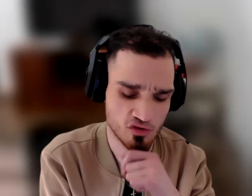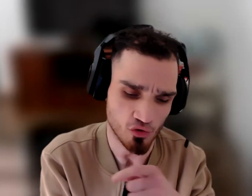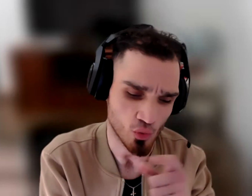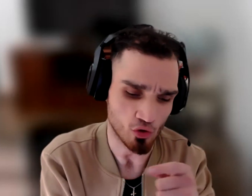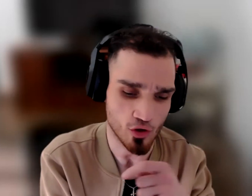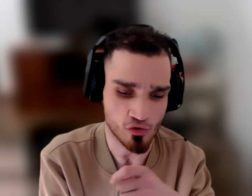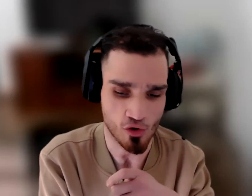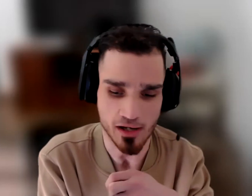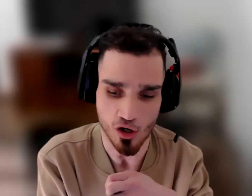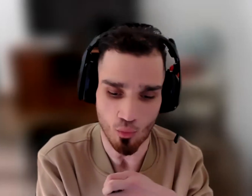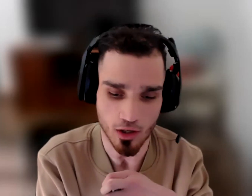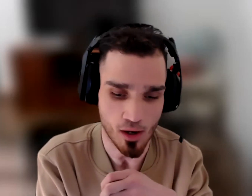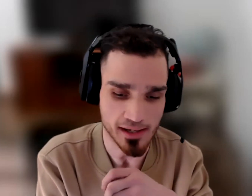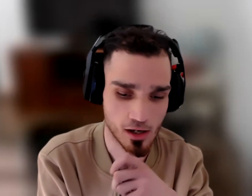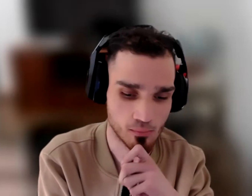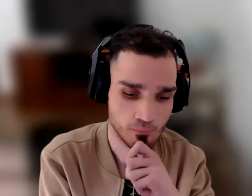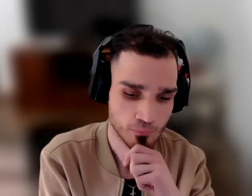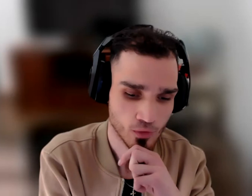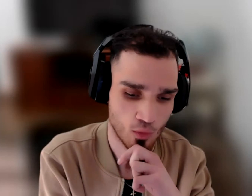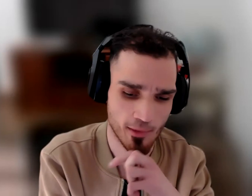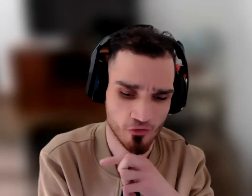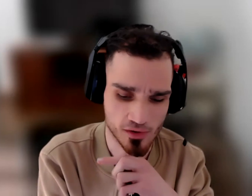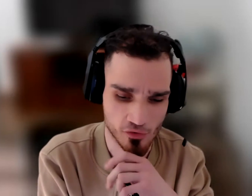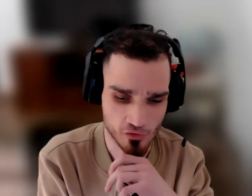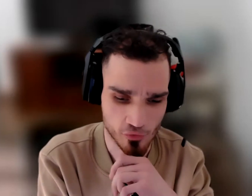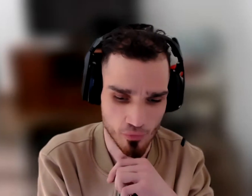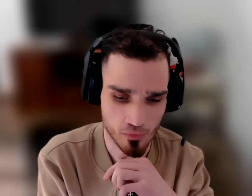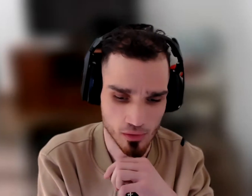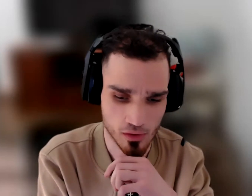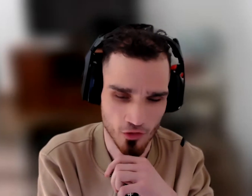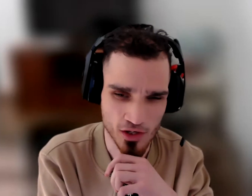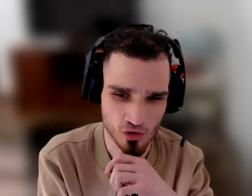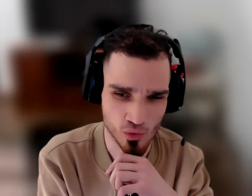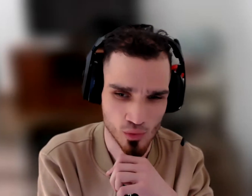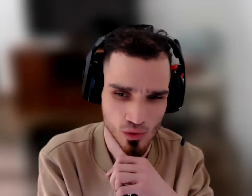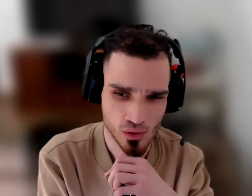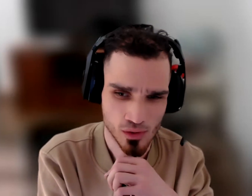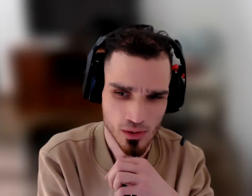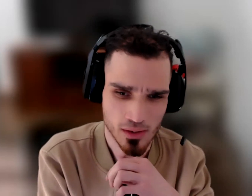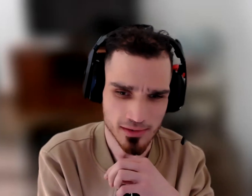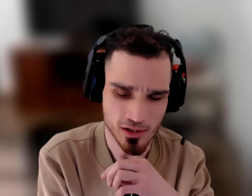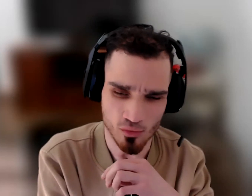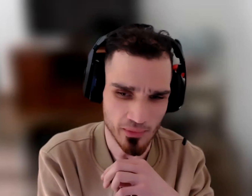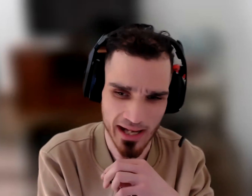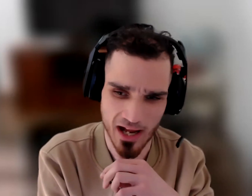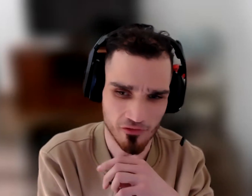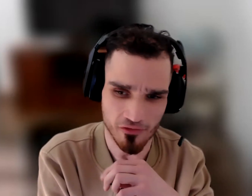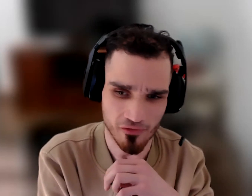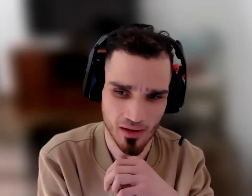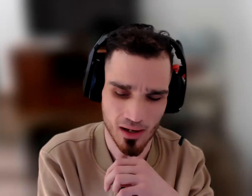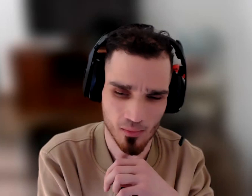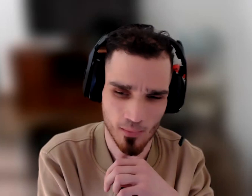difficult. And just quickly on a side note, one of my friends that's 32 didn't really